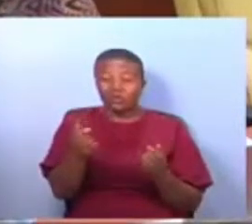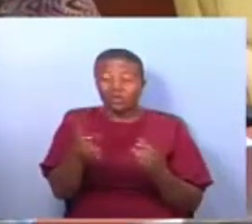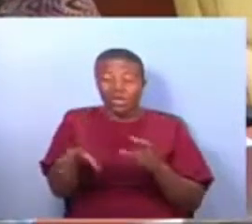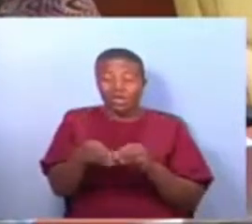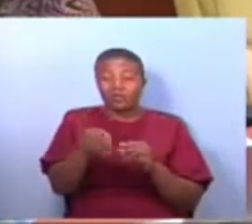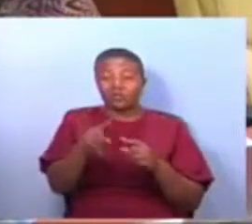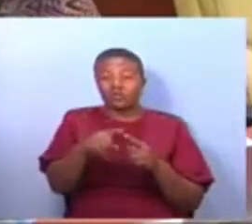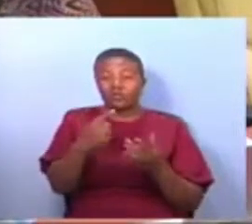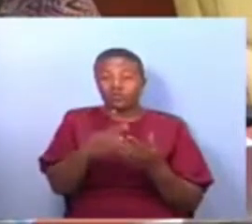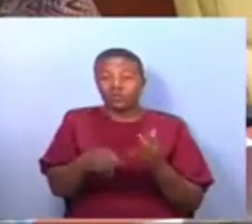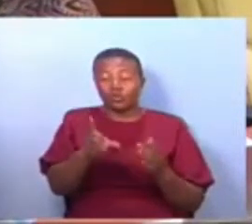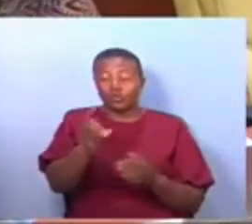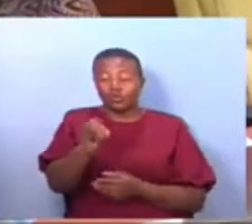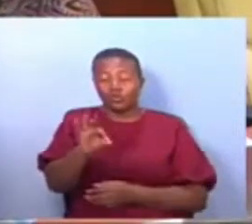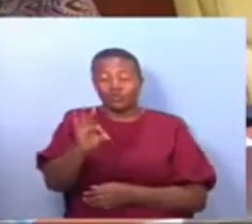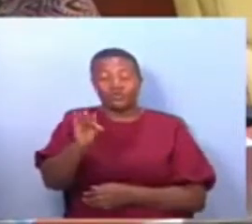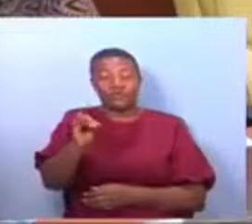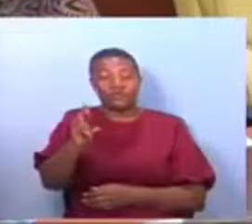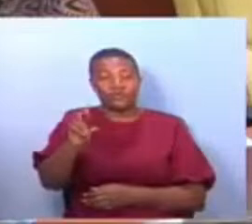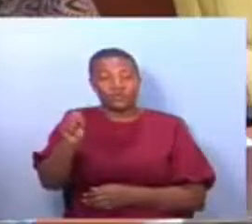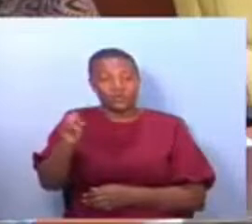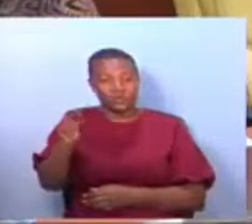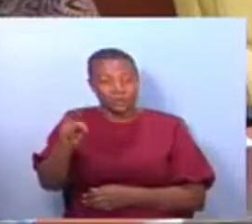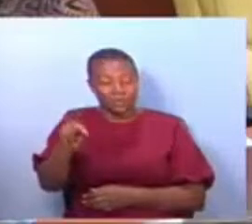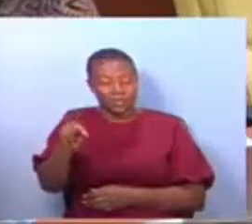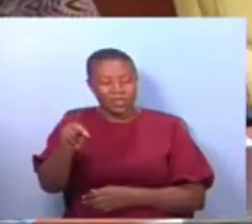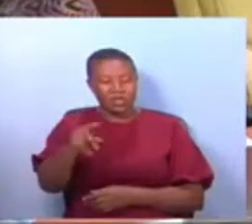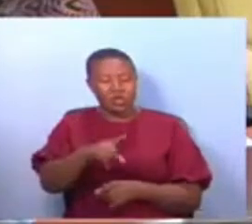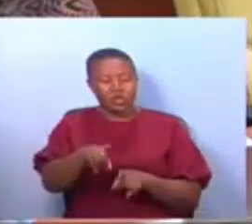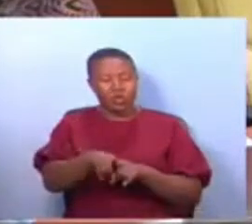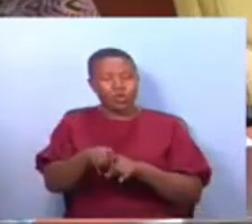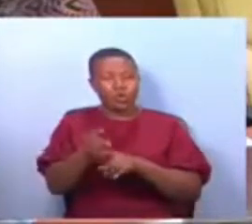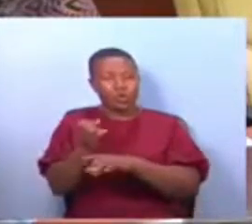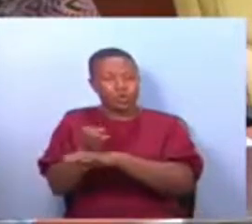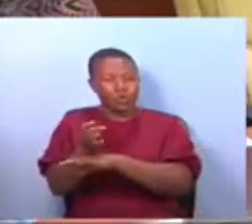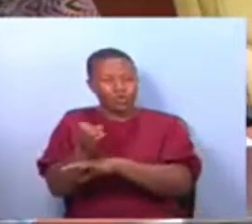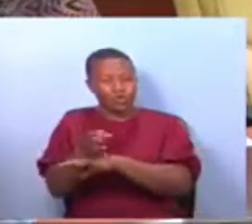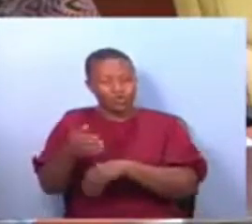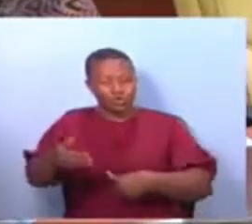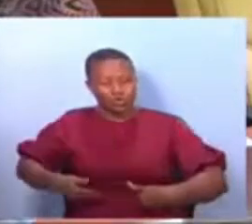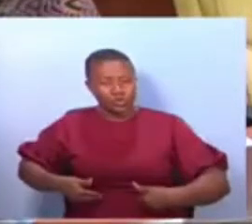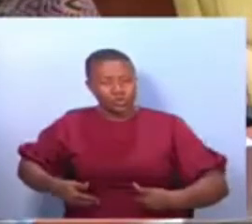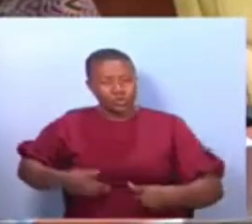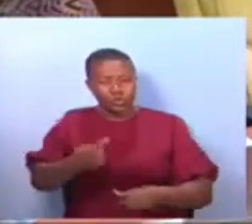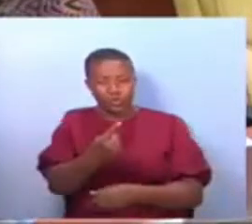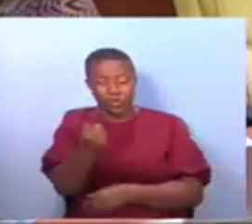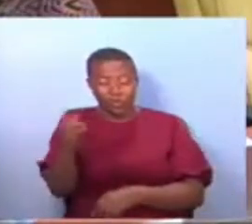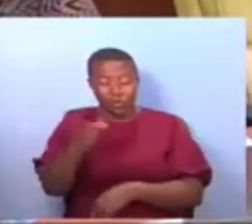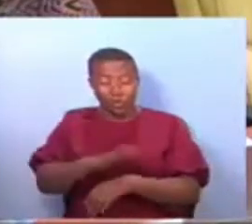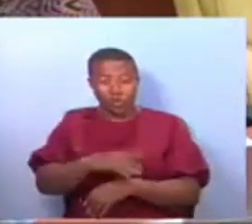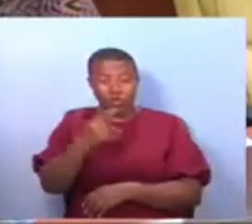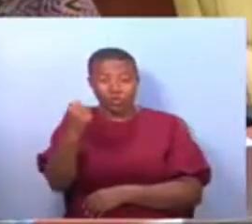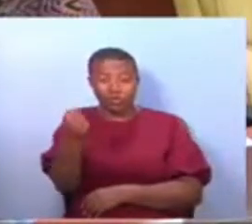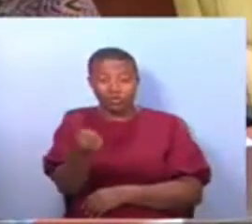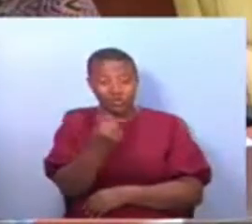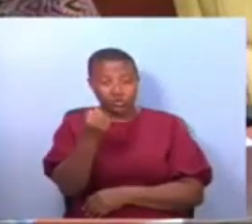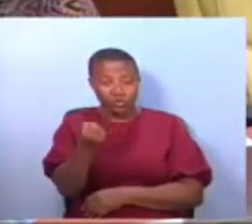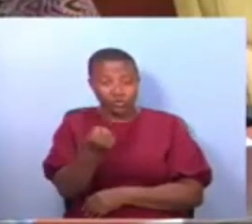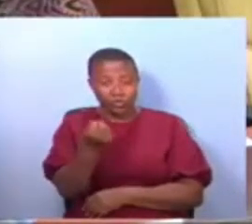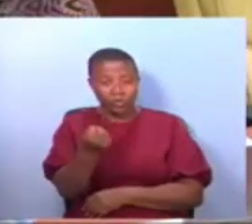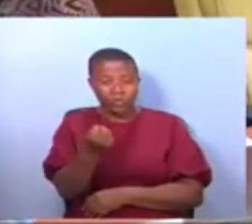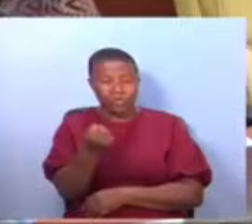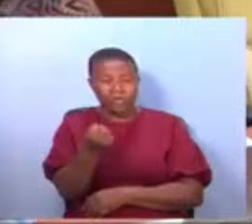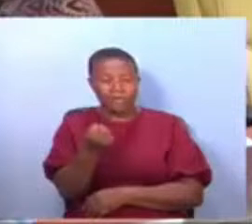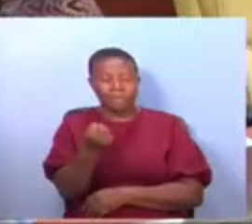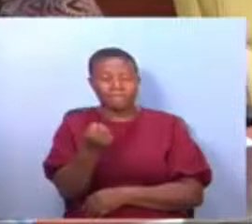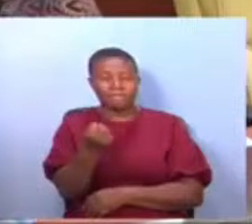credentials, and also to the young ones. On Tuesday, whilst we were on the days, he made a comment, and I would